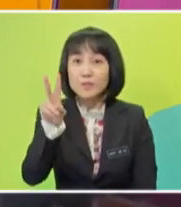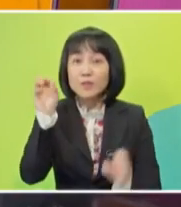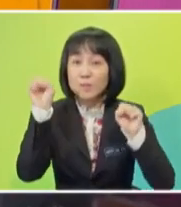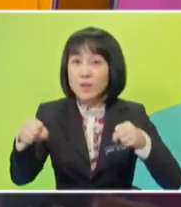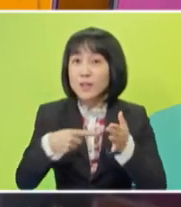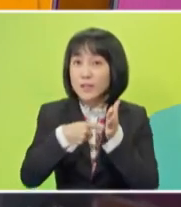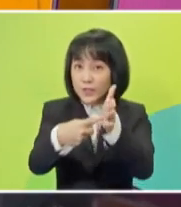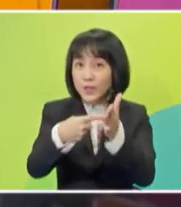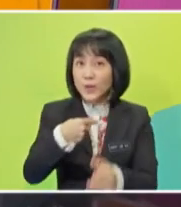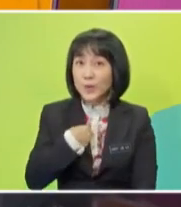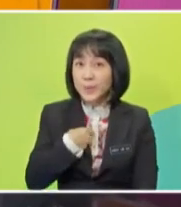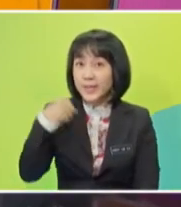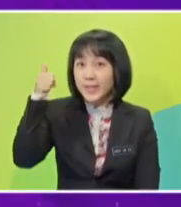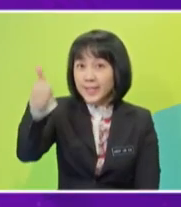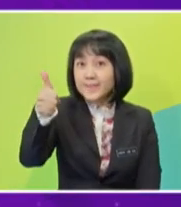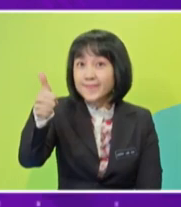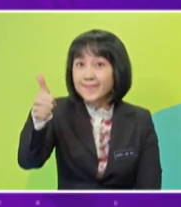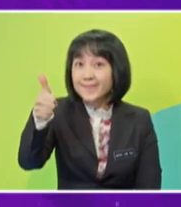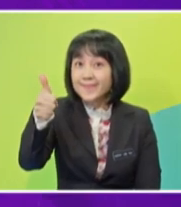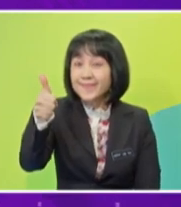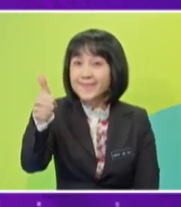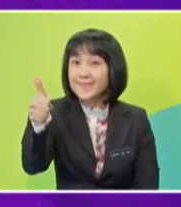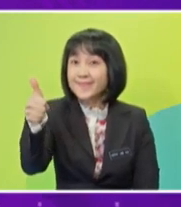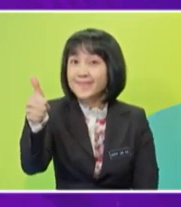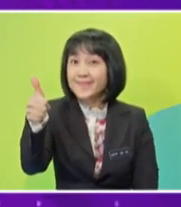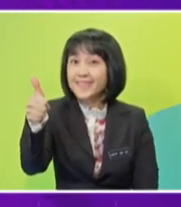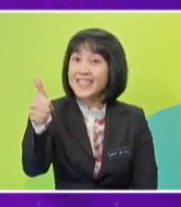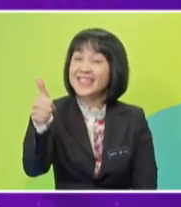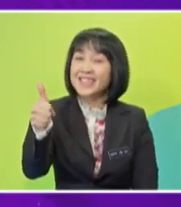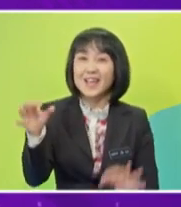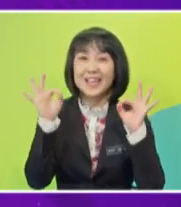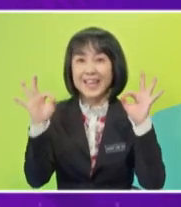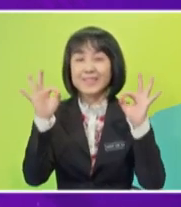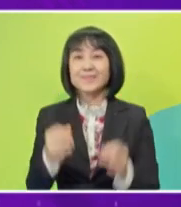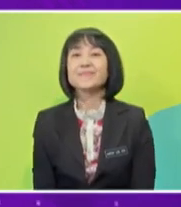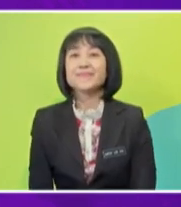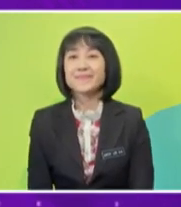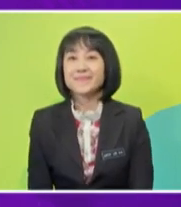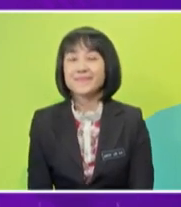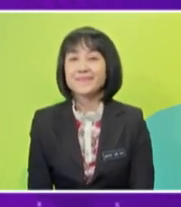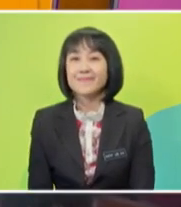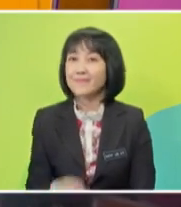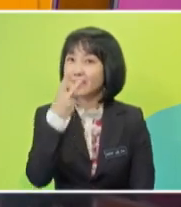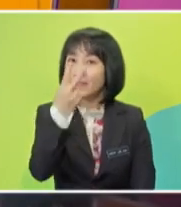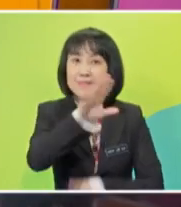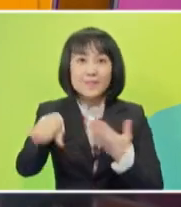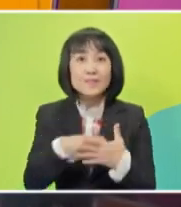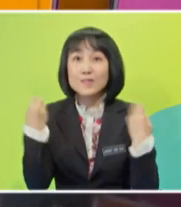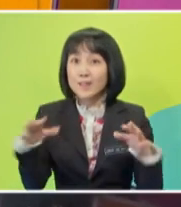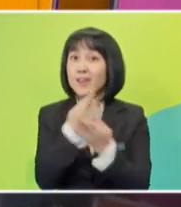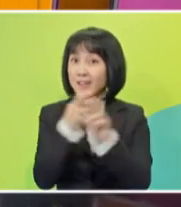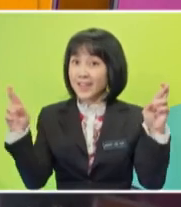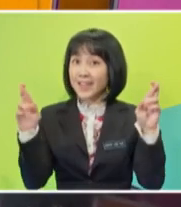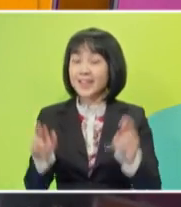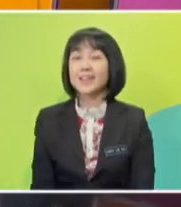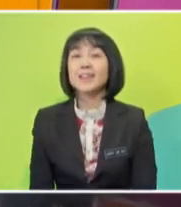me a thumbs up? Yeah. Can I see a thumbs up? Okay. Right. All right, so looks like everyone is ready. Mm-hmm. So I'm going to give